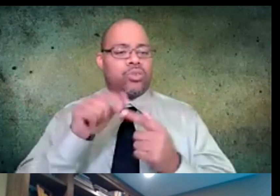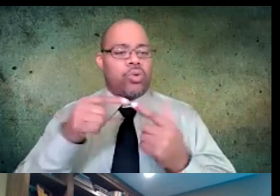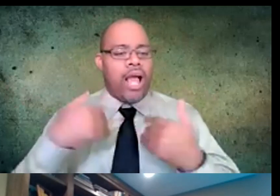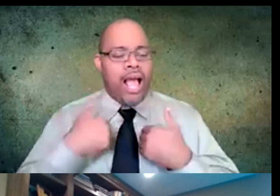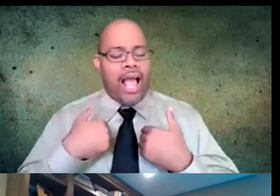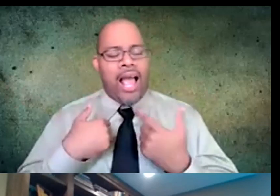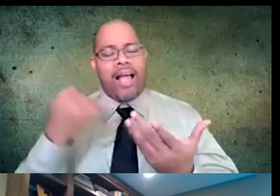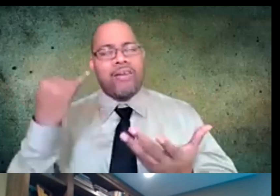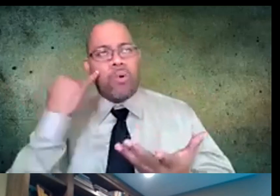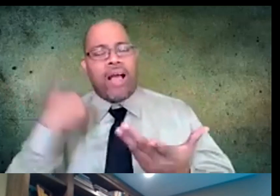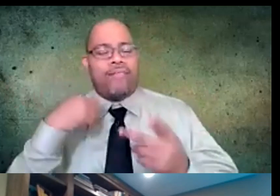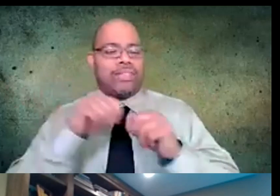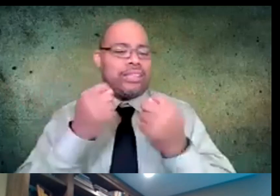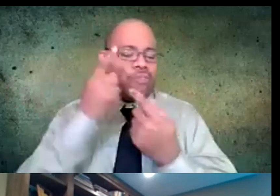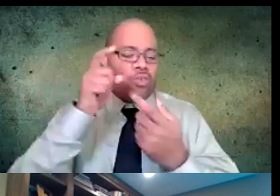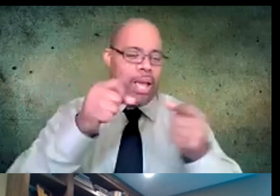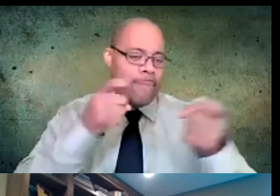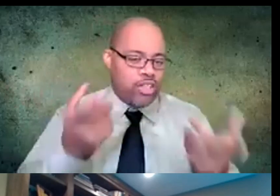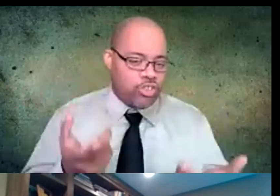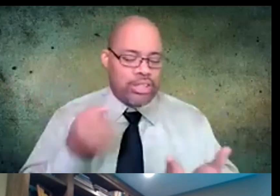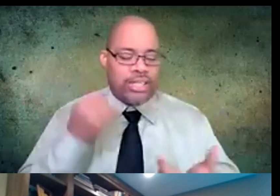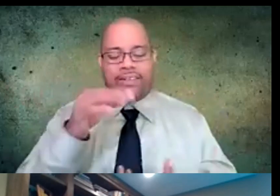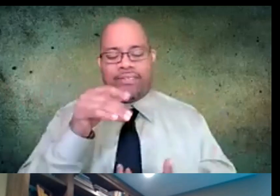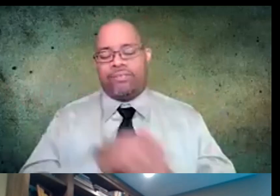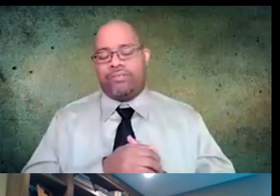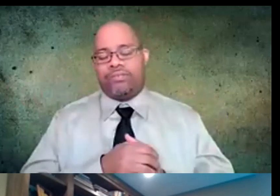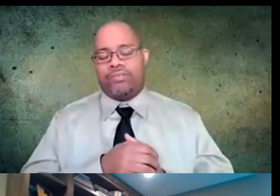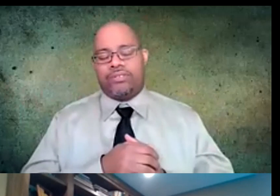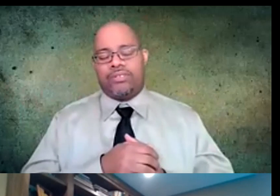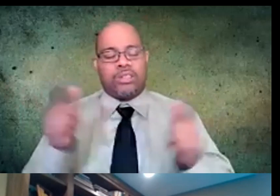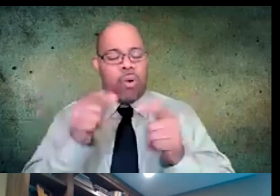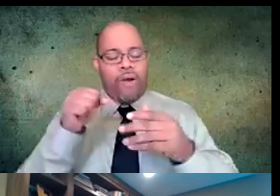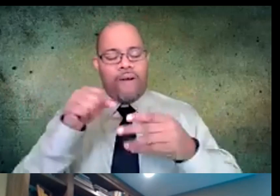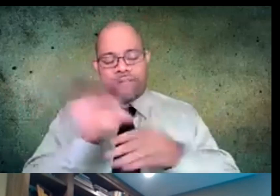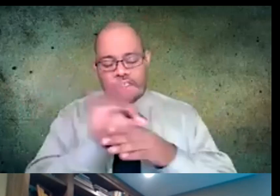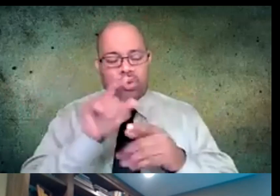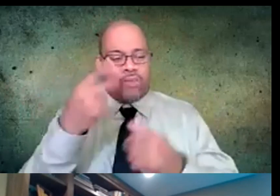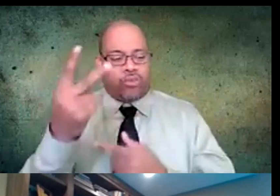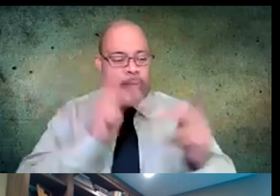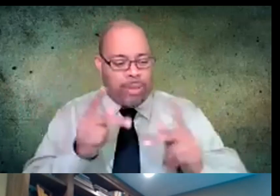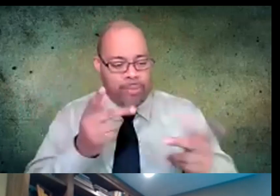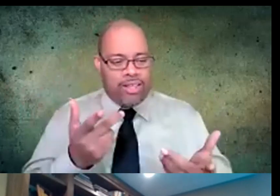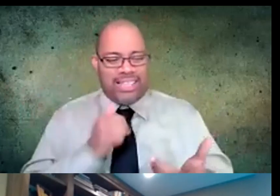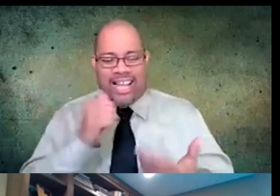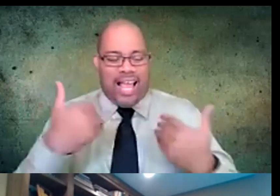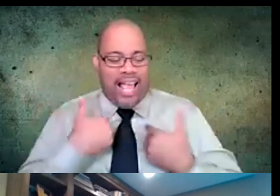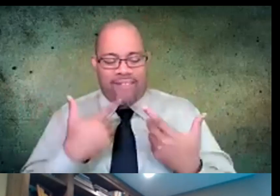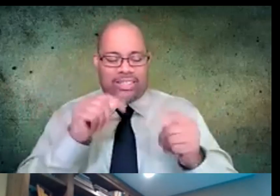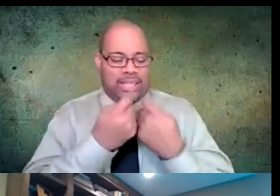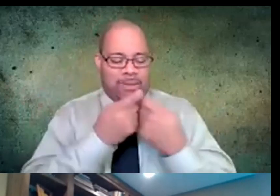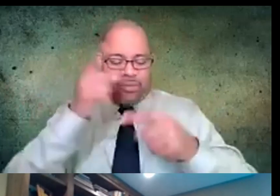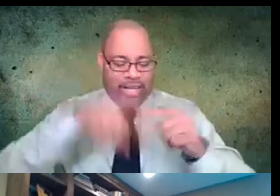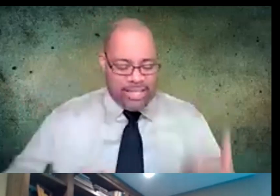let's say, a team for you to manage, right? If it's a very small function, there are only 2 people, you're not going to have a team to